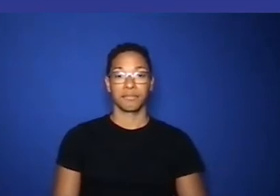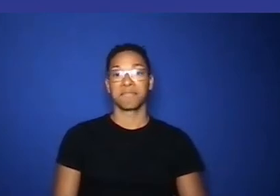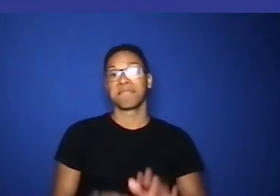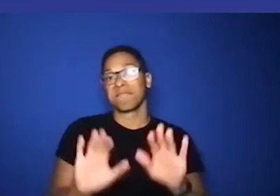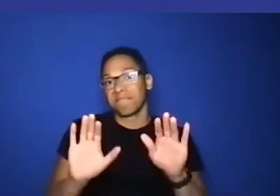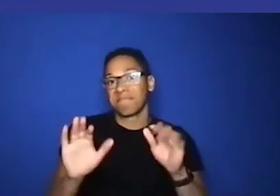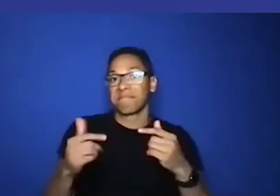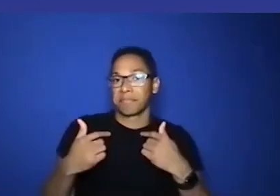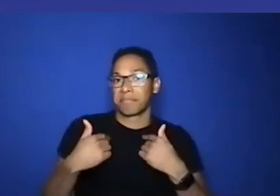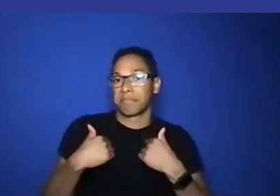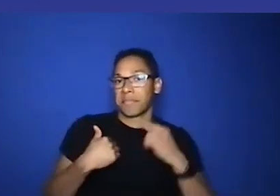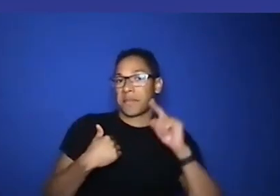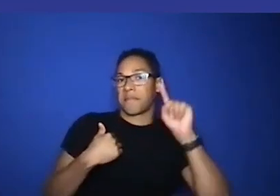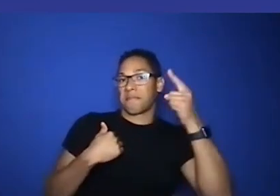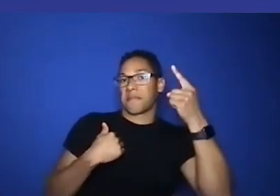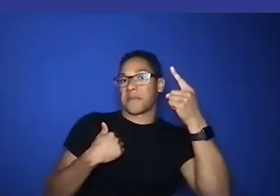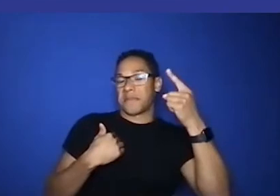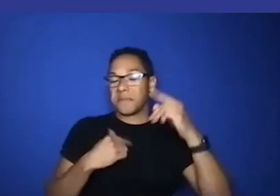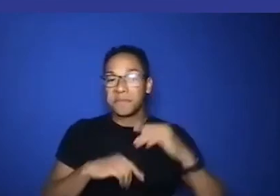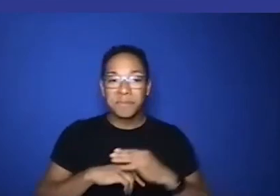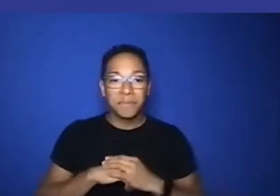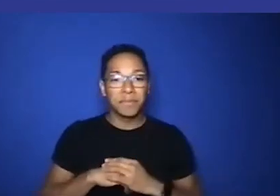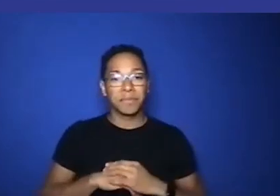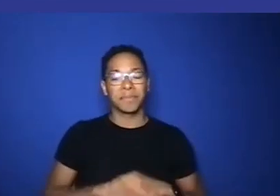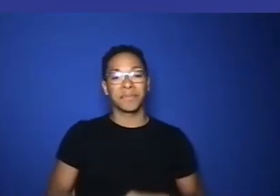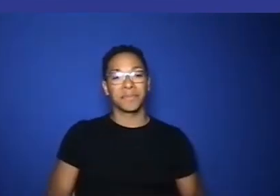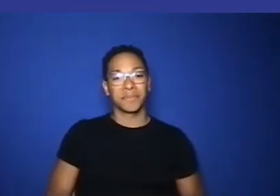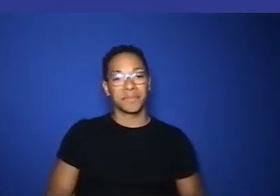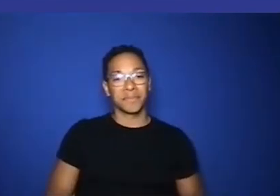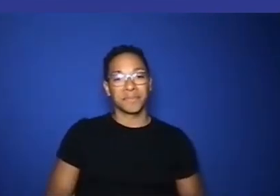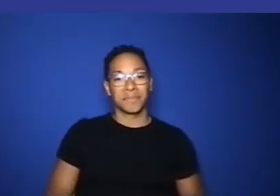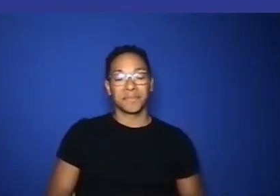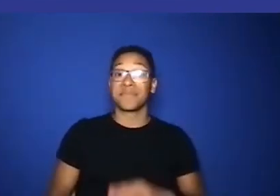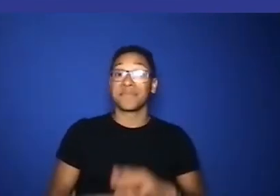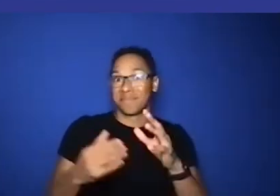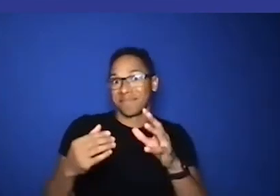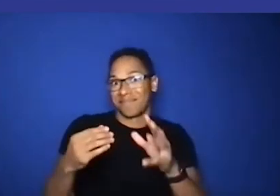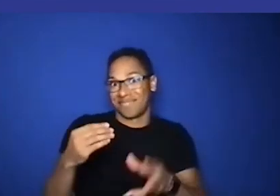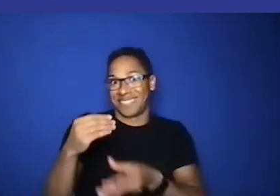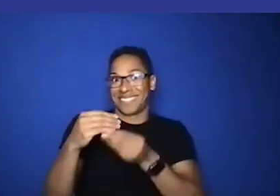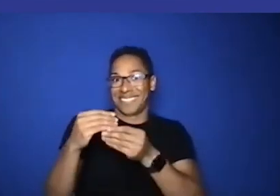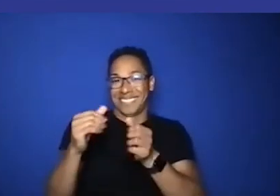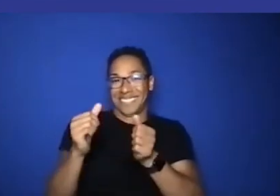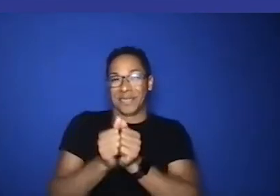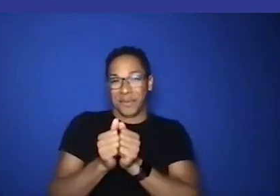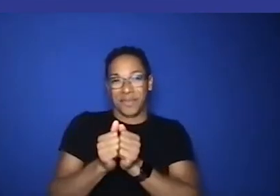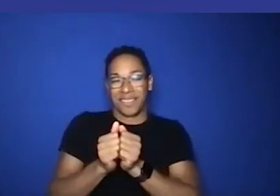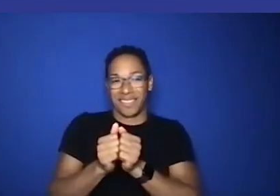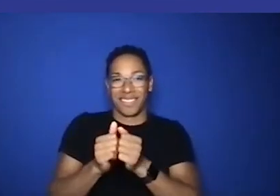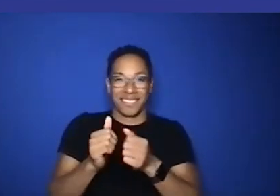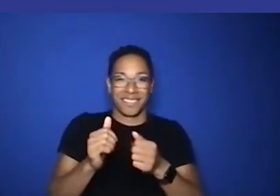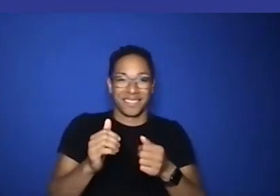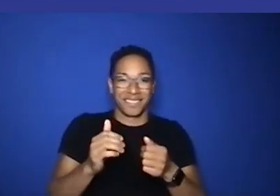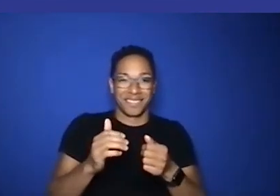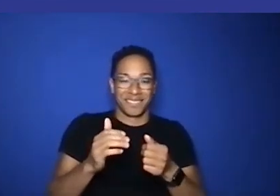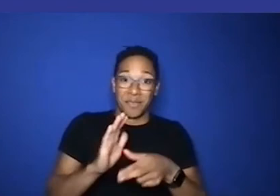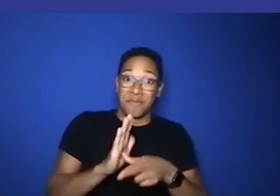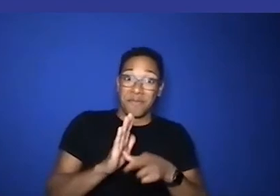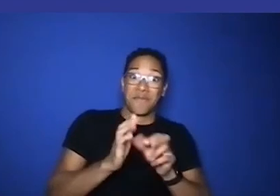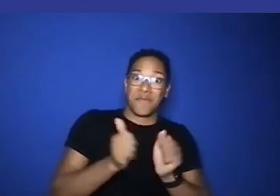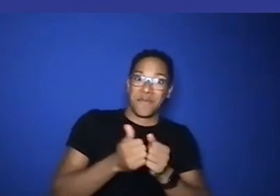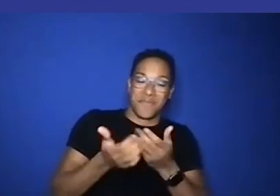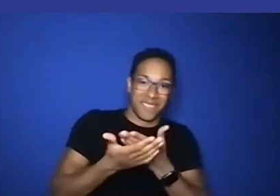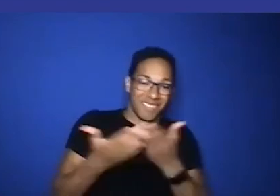I'll share because it's coming. In addition to this ongoing work with you all, which I'm just